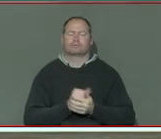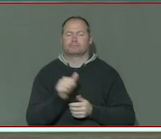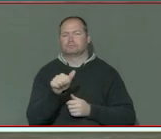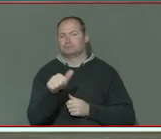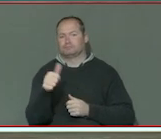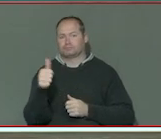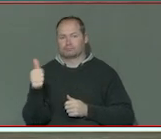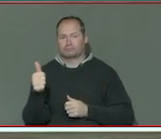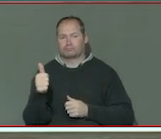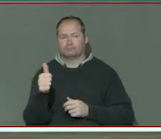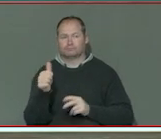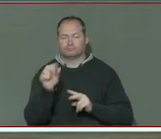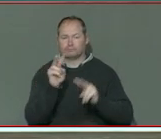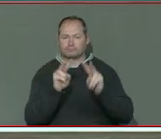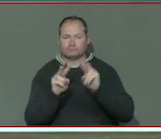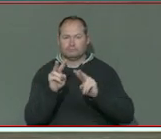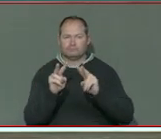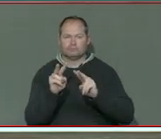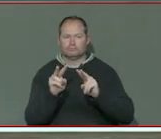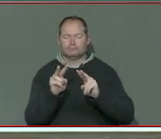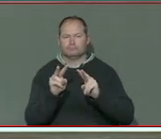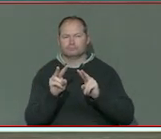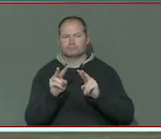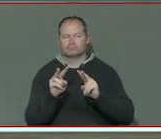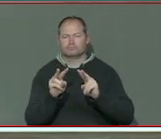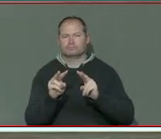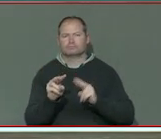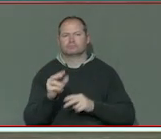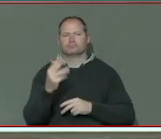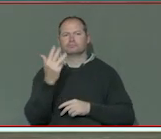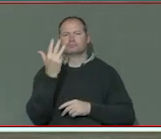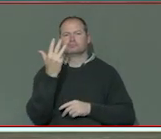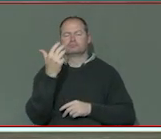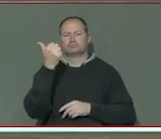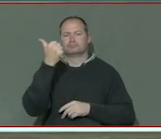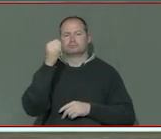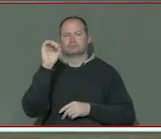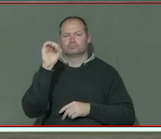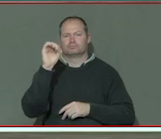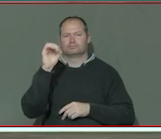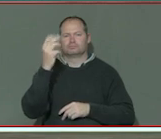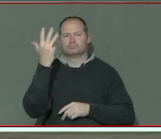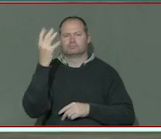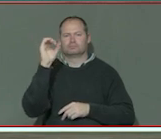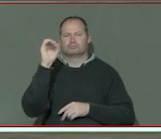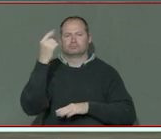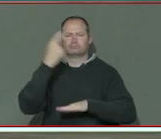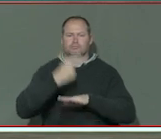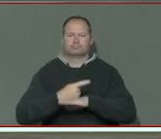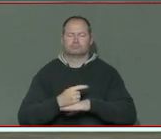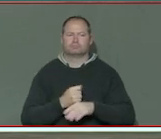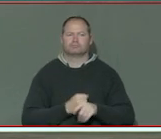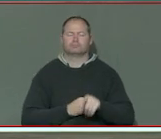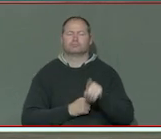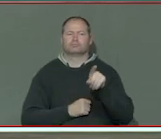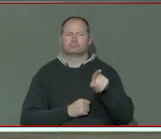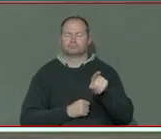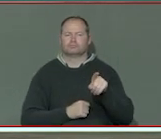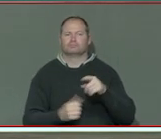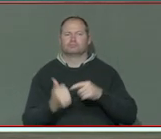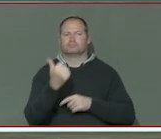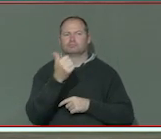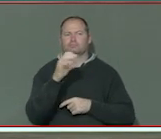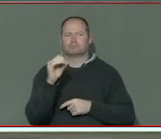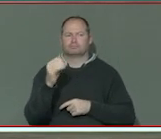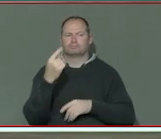check is for the 60 and 90 plus days. So we say Dreyer owes us 600 rand for